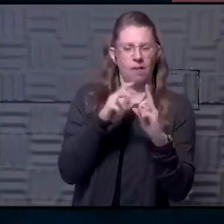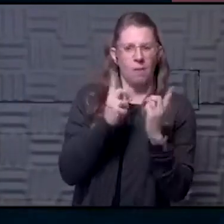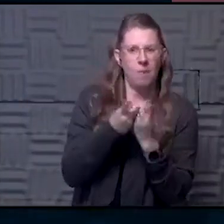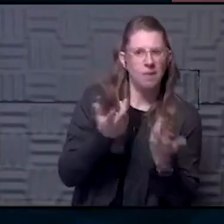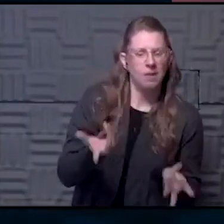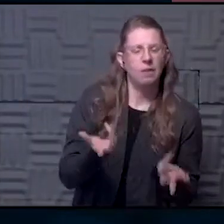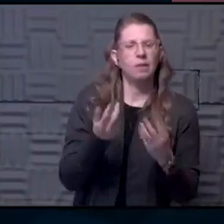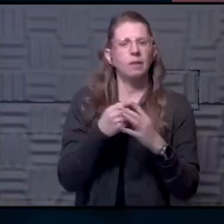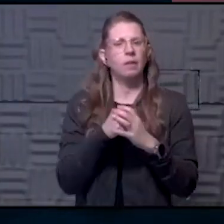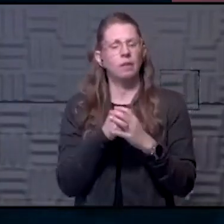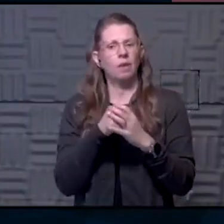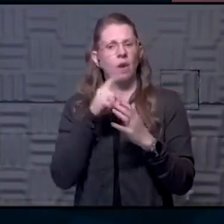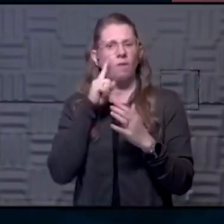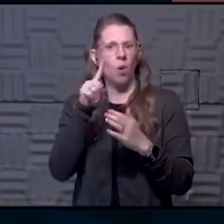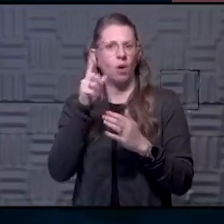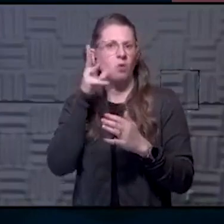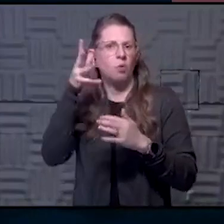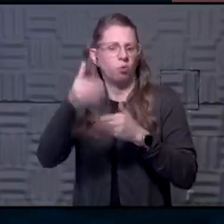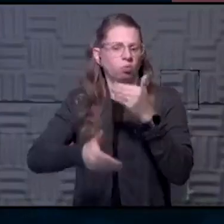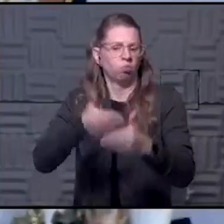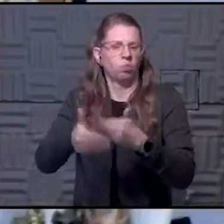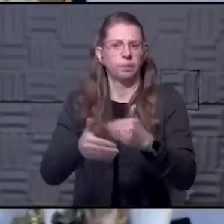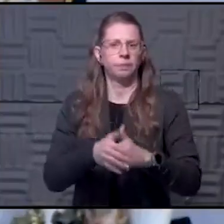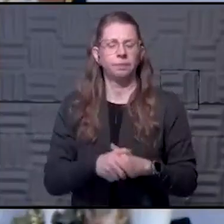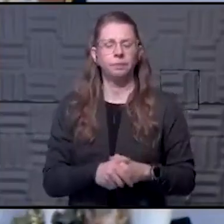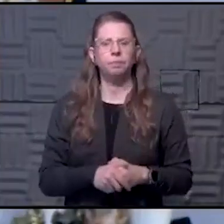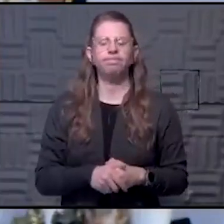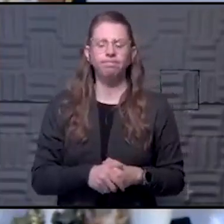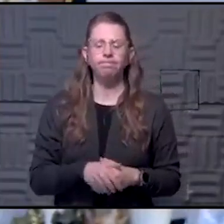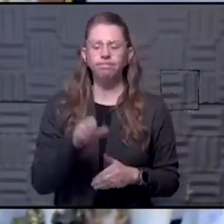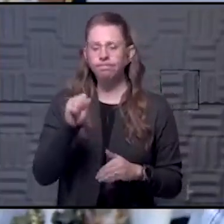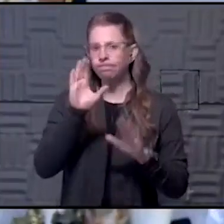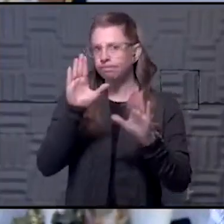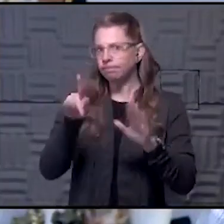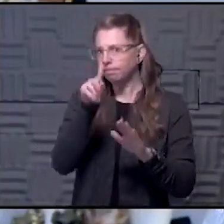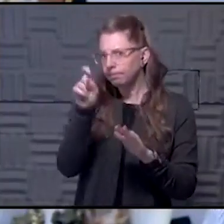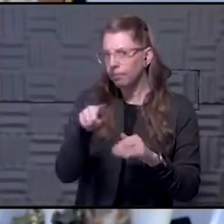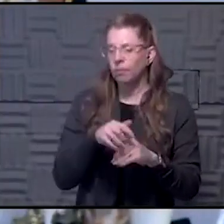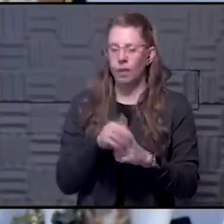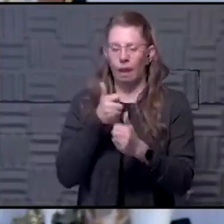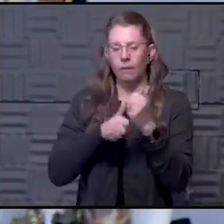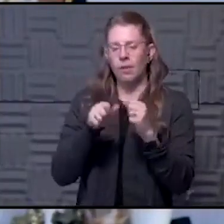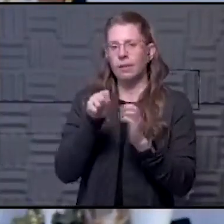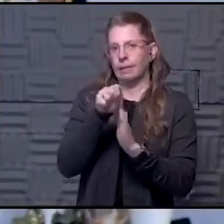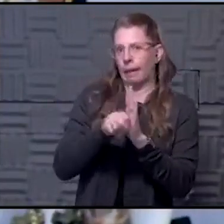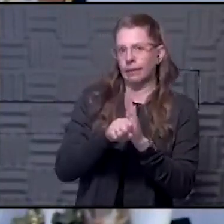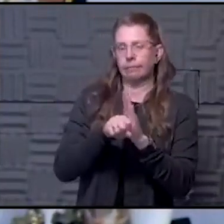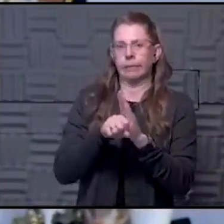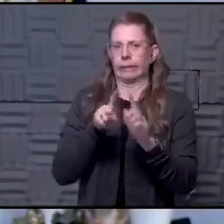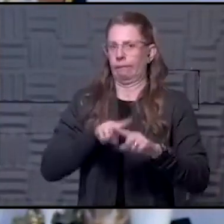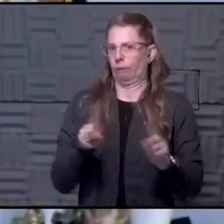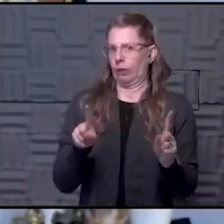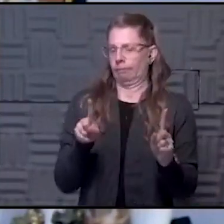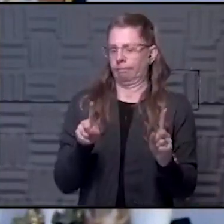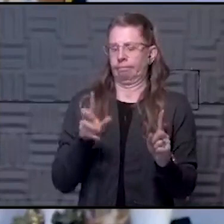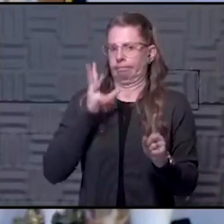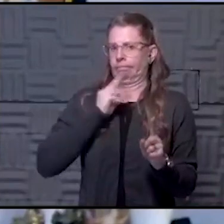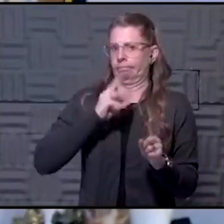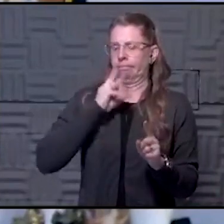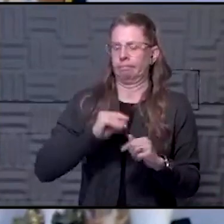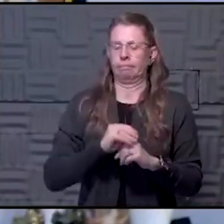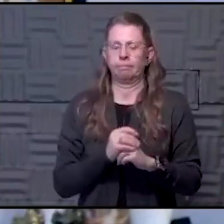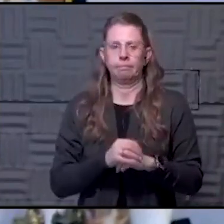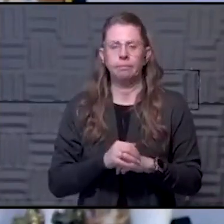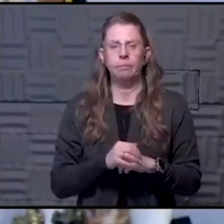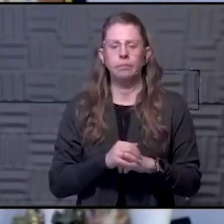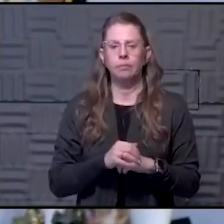as you see the landscape going forward? Yeah, that's a great question. And every state has done this differently.